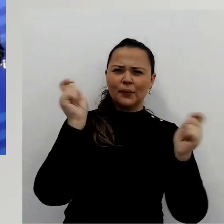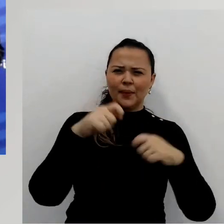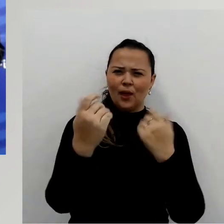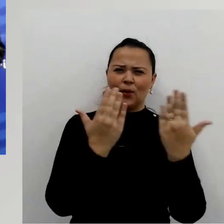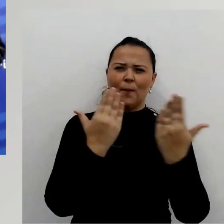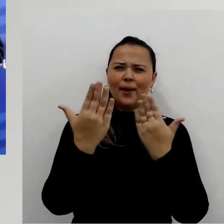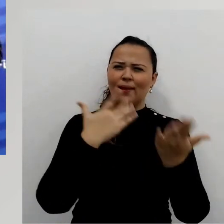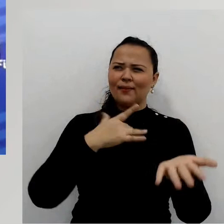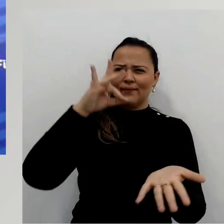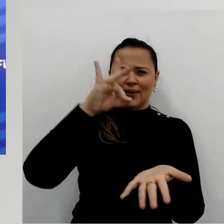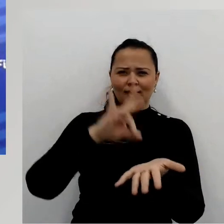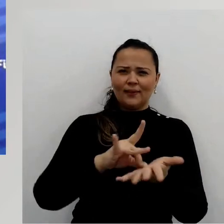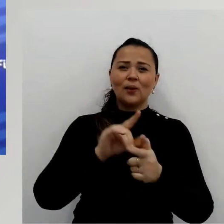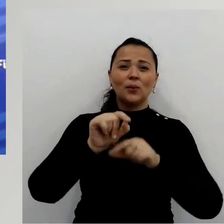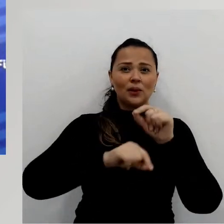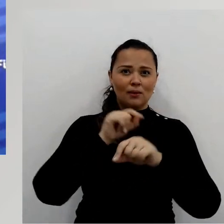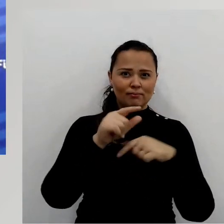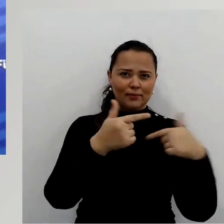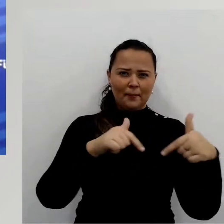to a true